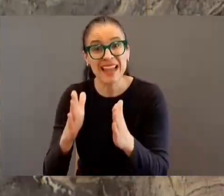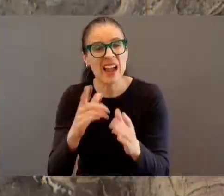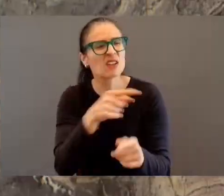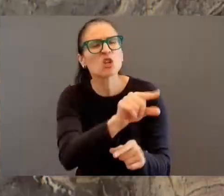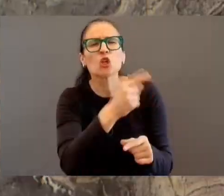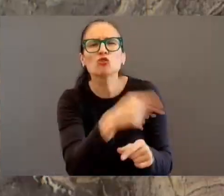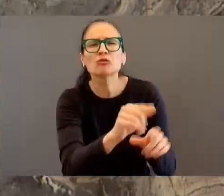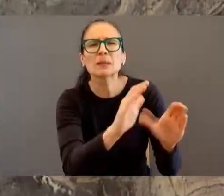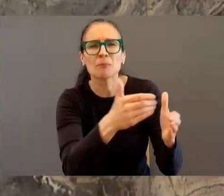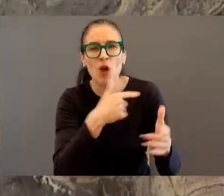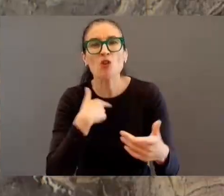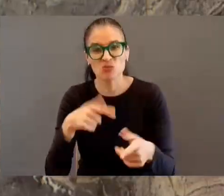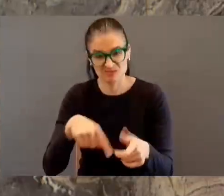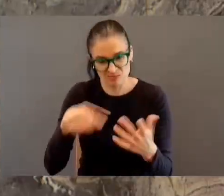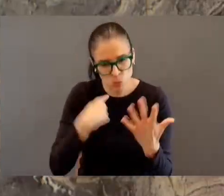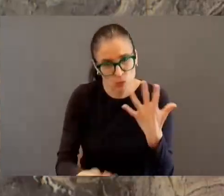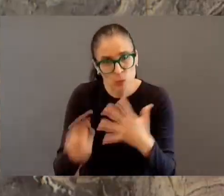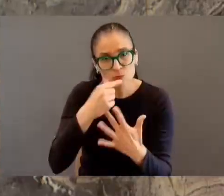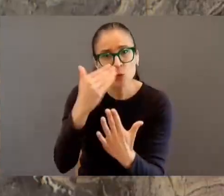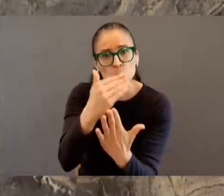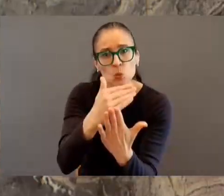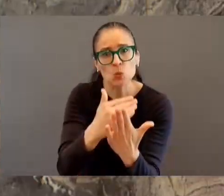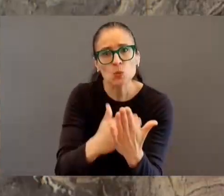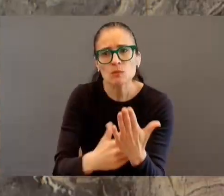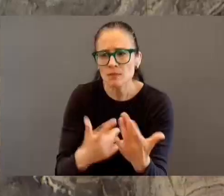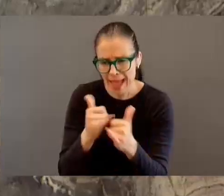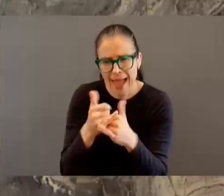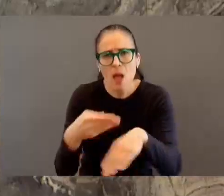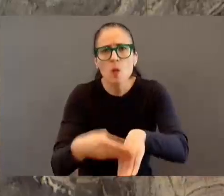review, to do just that. There is more to do.